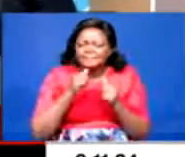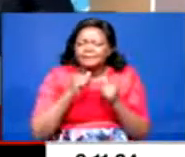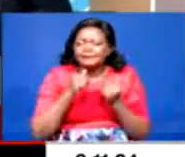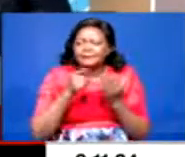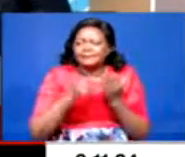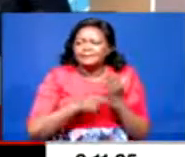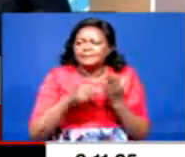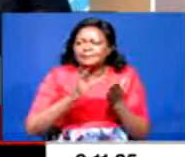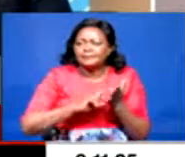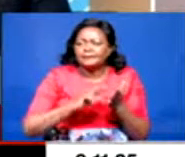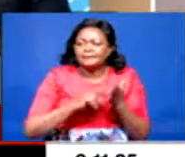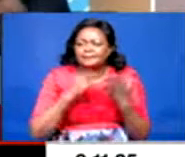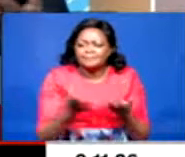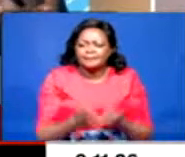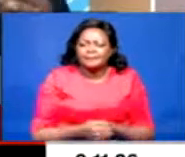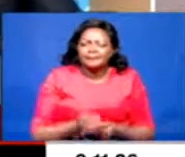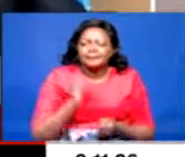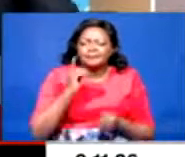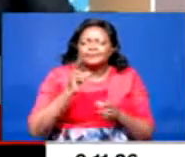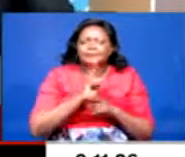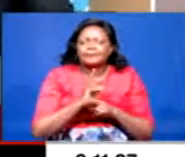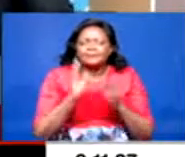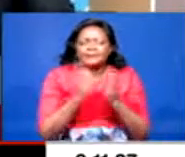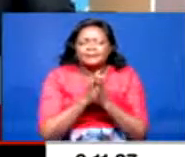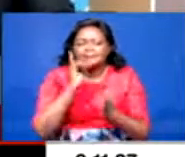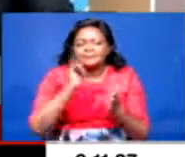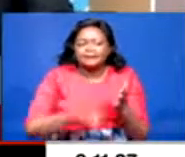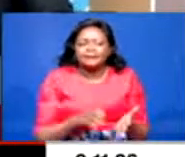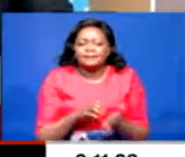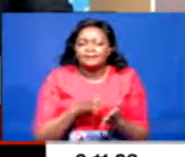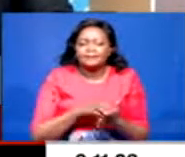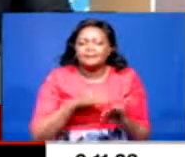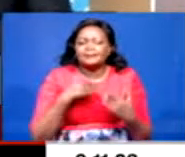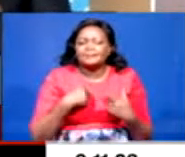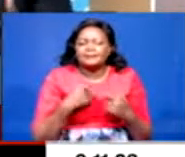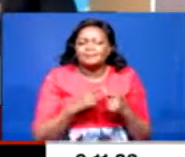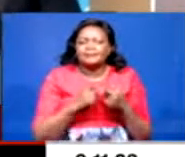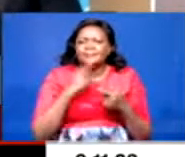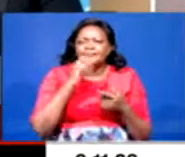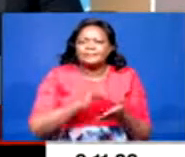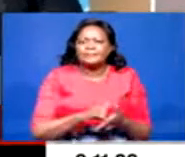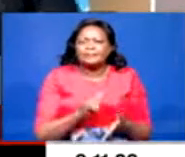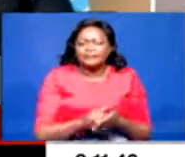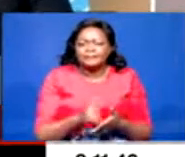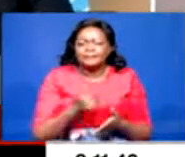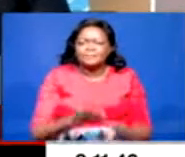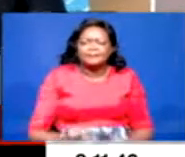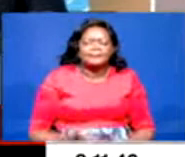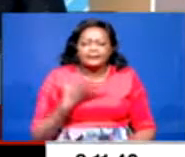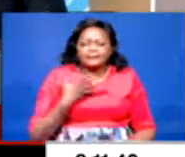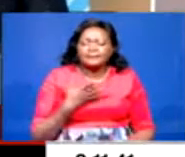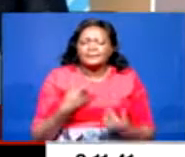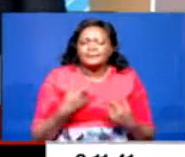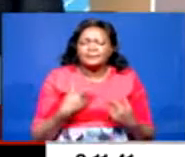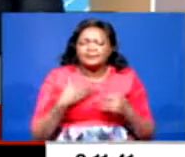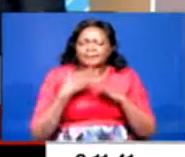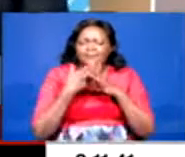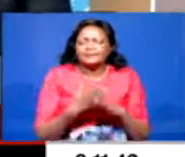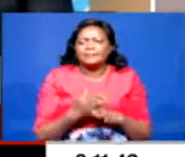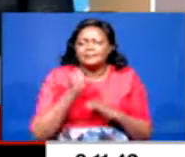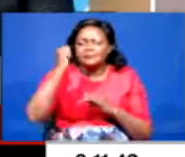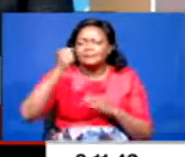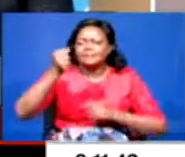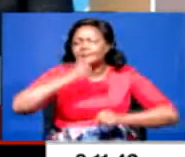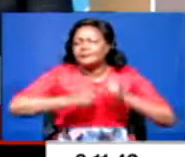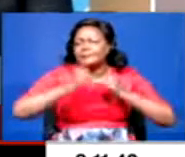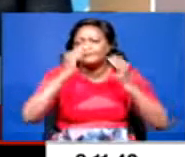how it will be applied and what consequences it has. So like I've said, there are jitters, you know, between the political actors